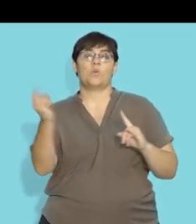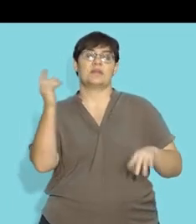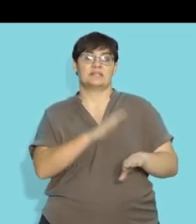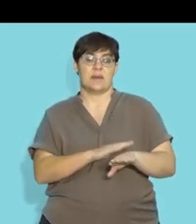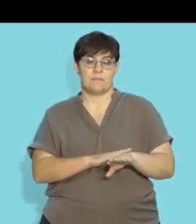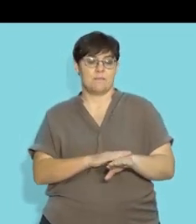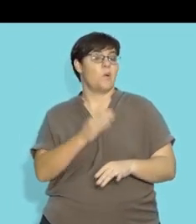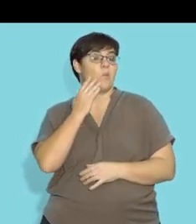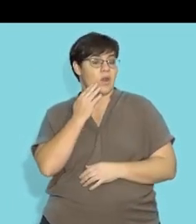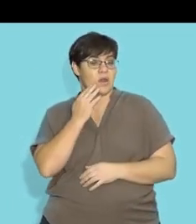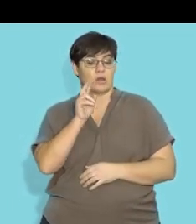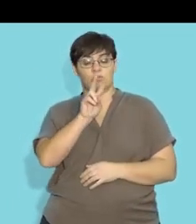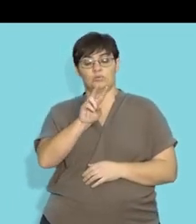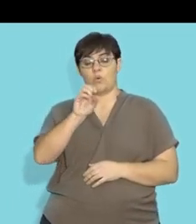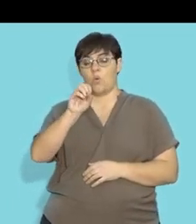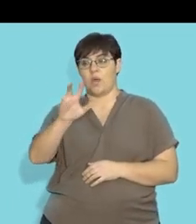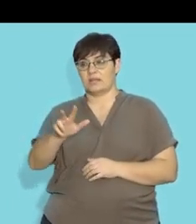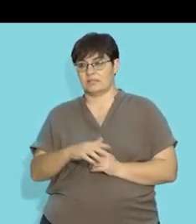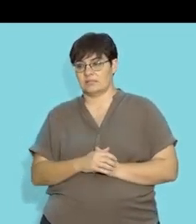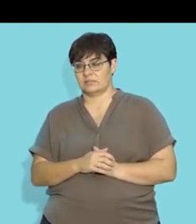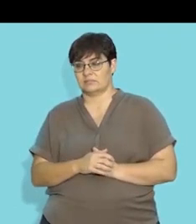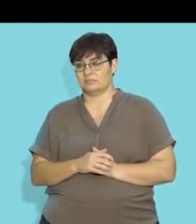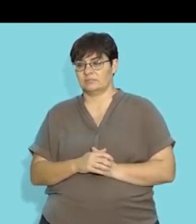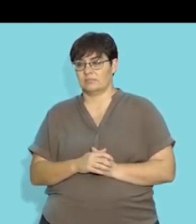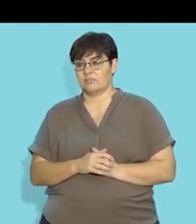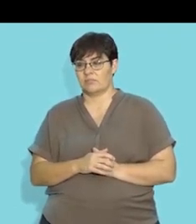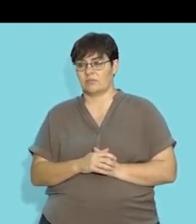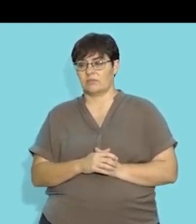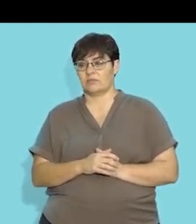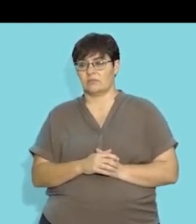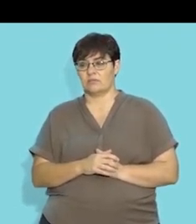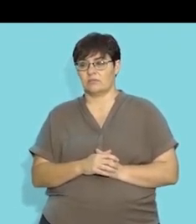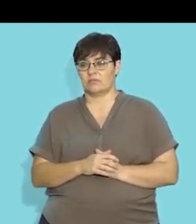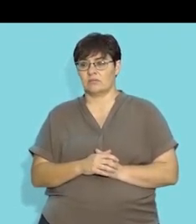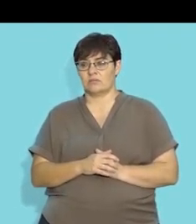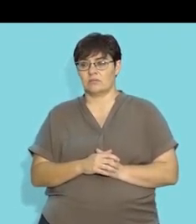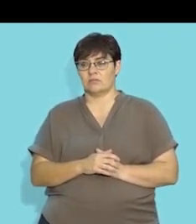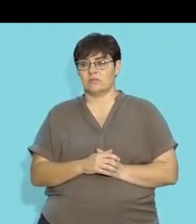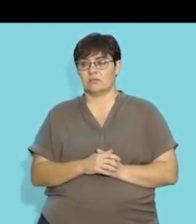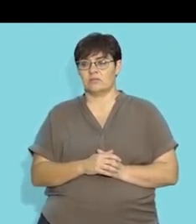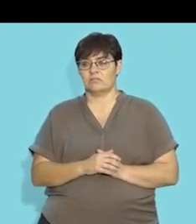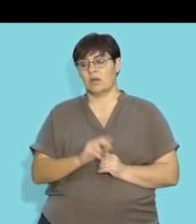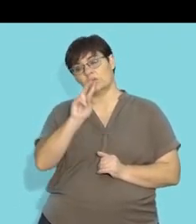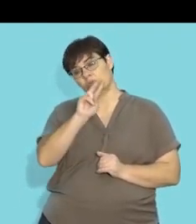winning time in 2008. What is the winning time in 2008?